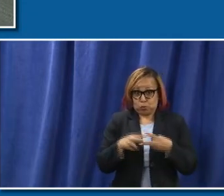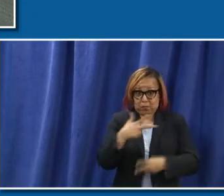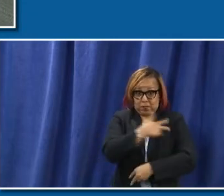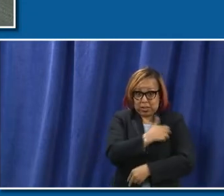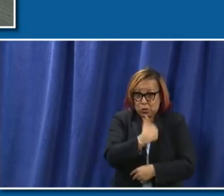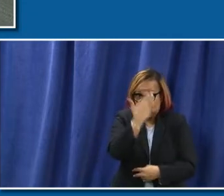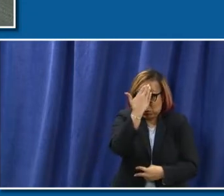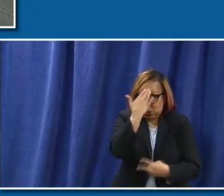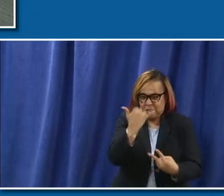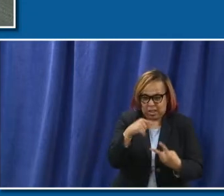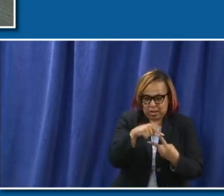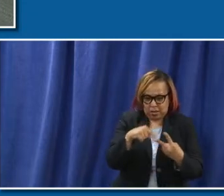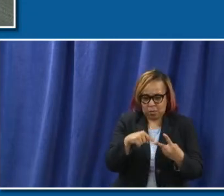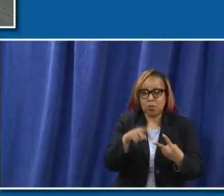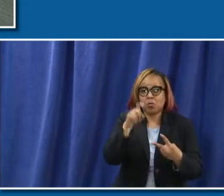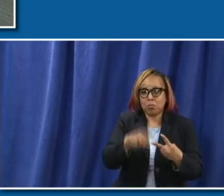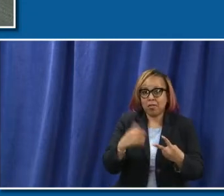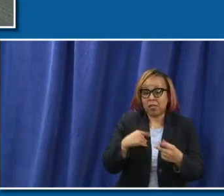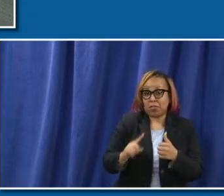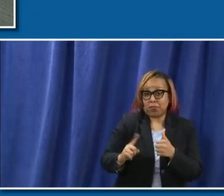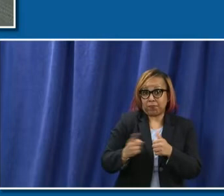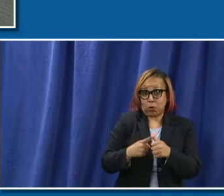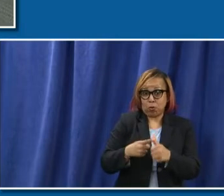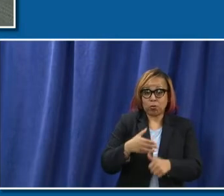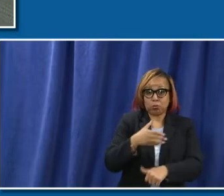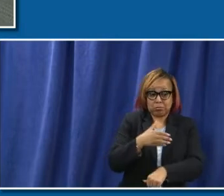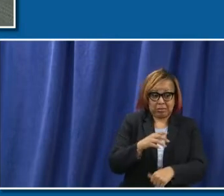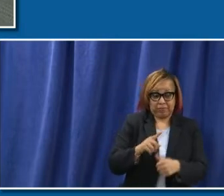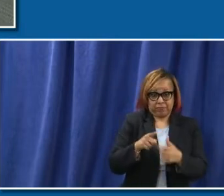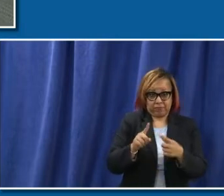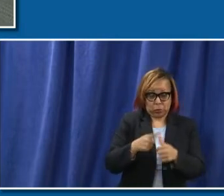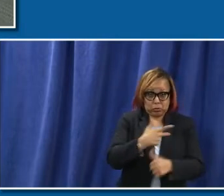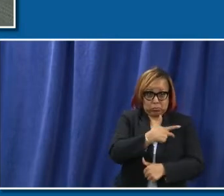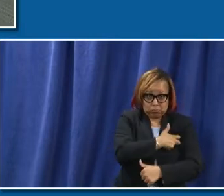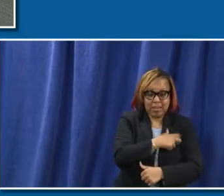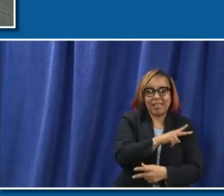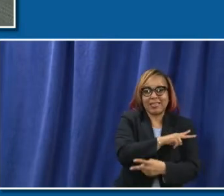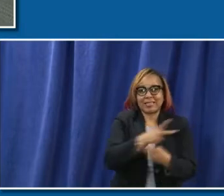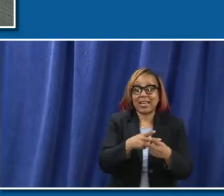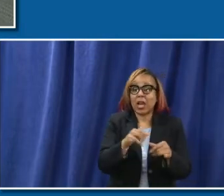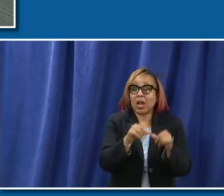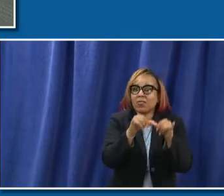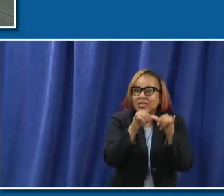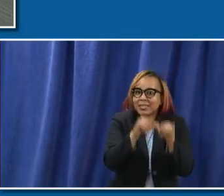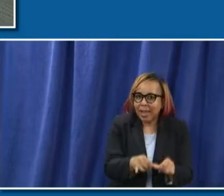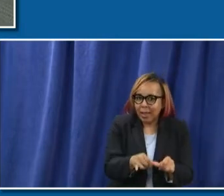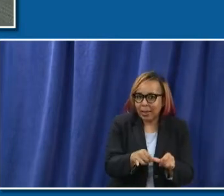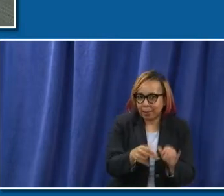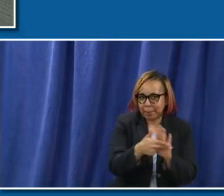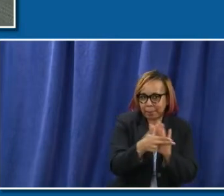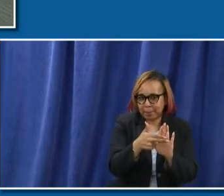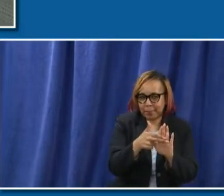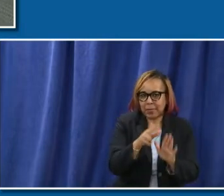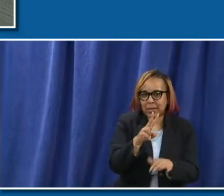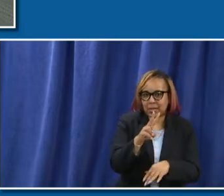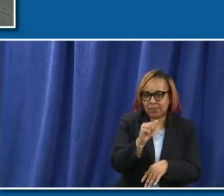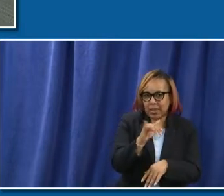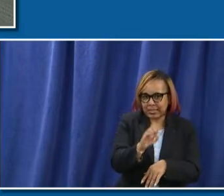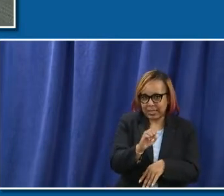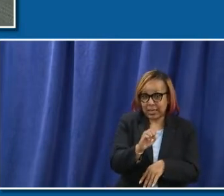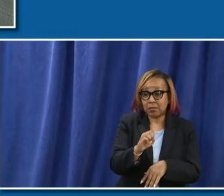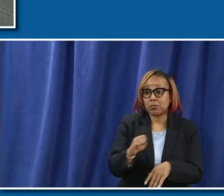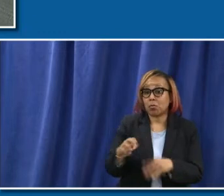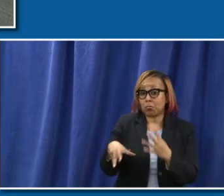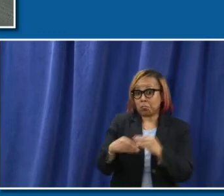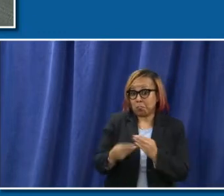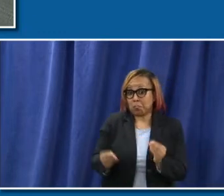we know of, you need to receive this first dose and the second dose of the same vaccine. So as additional vaccine is